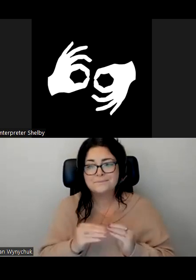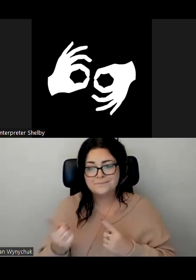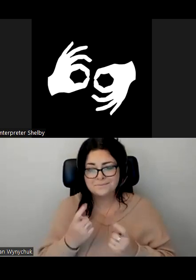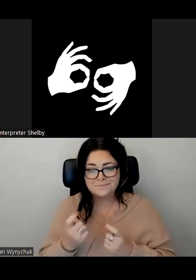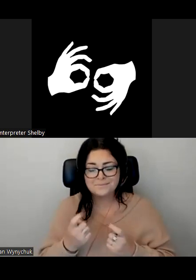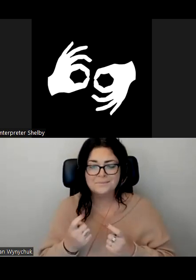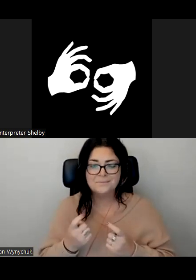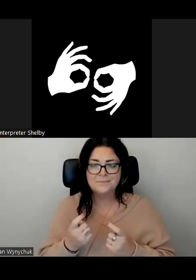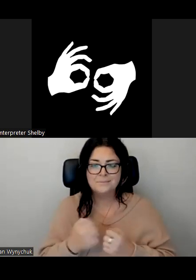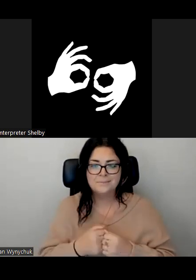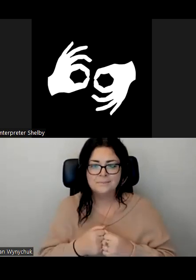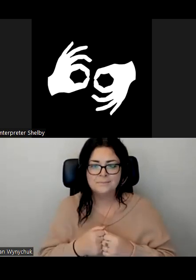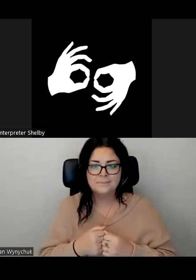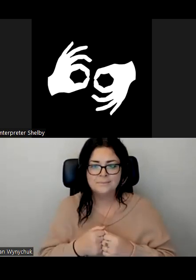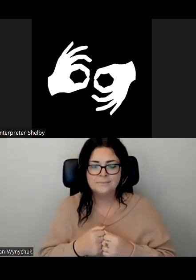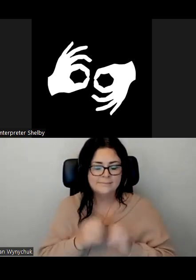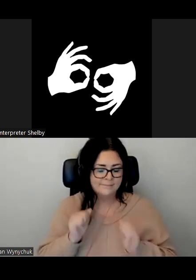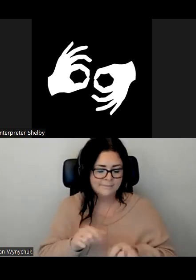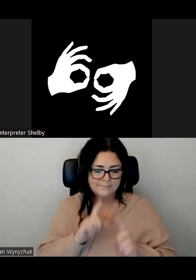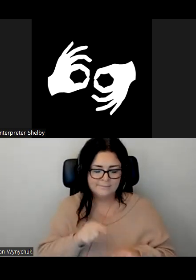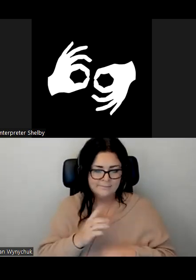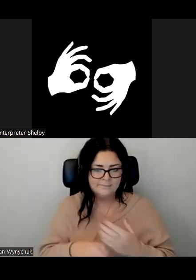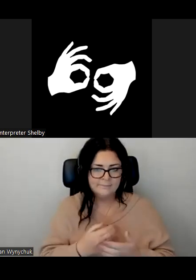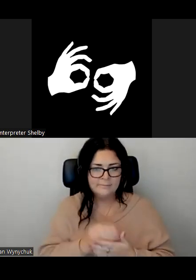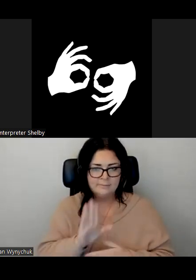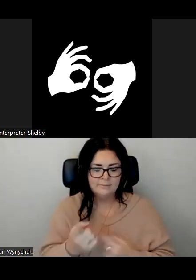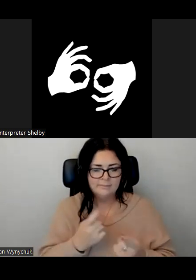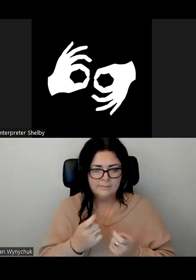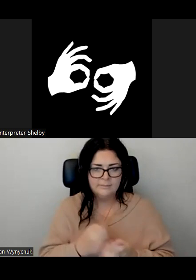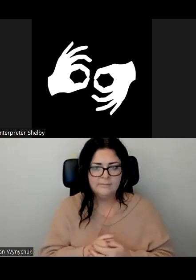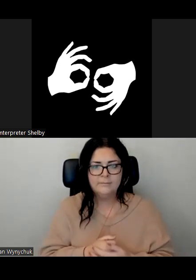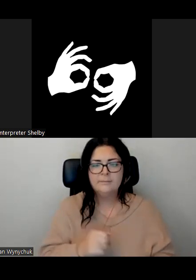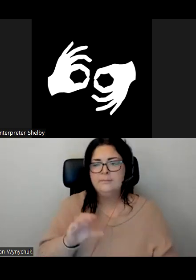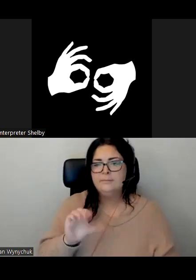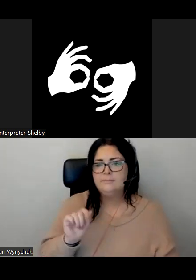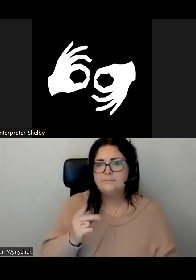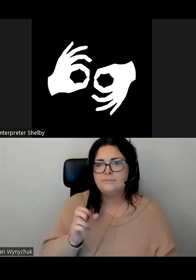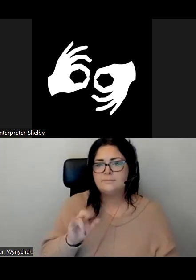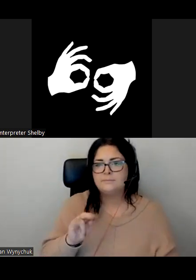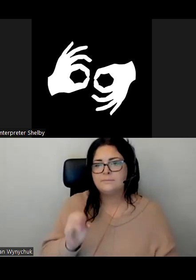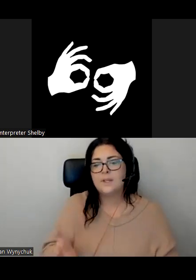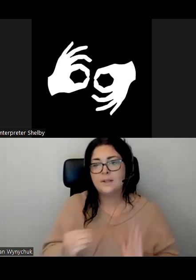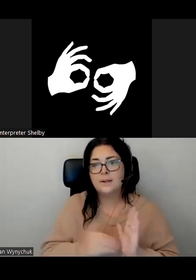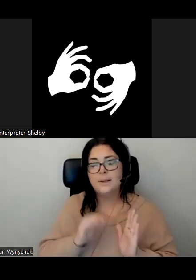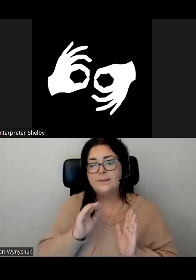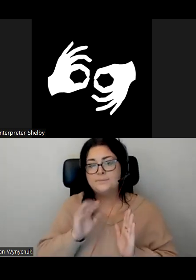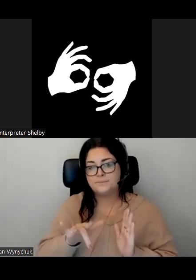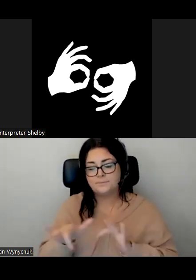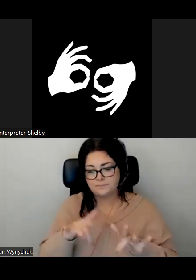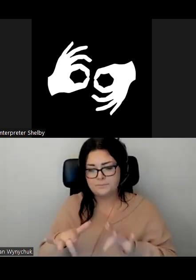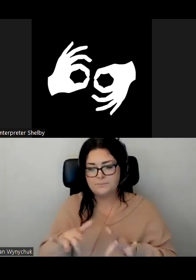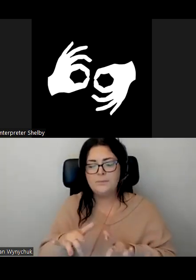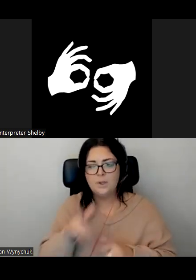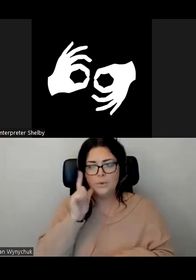questions or anything like that, I can certainly answer those. Okay, and just to remind everybody, the session is being recorded, so you can view this at a later time